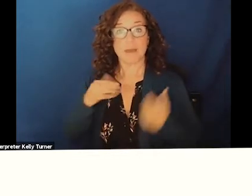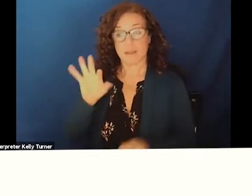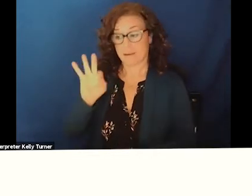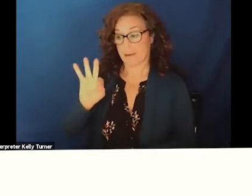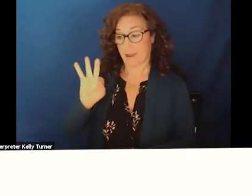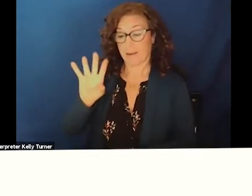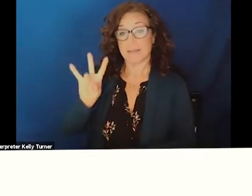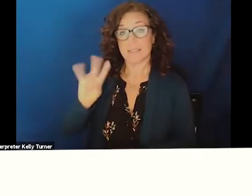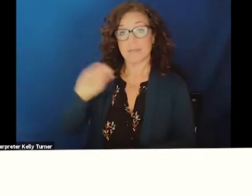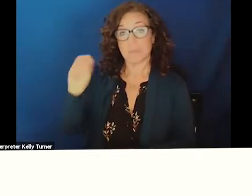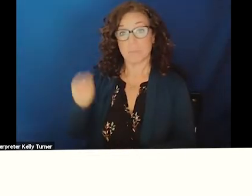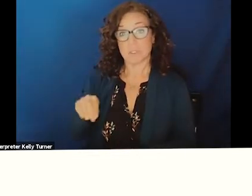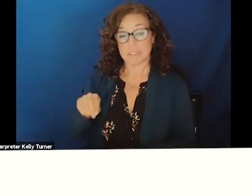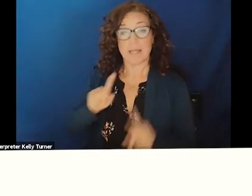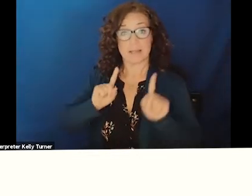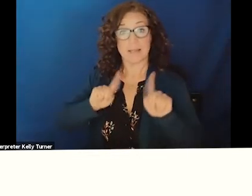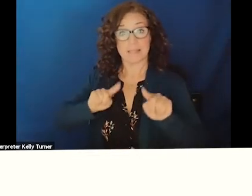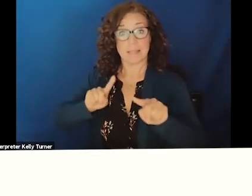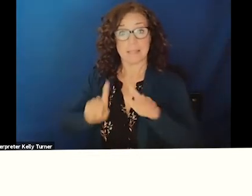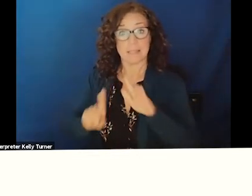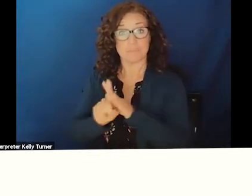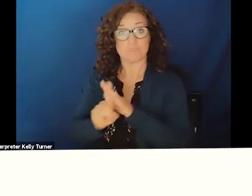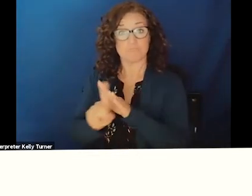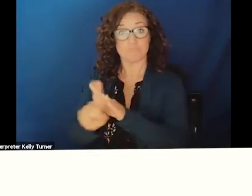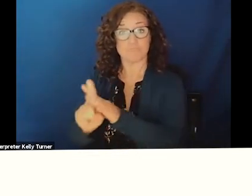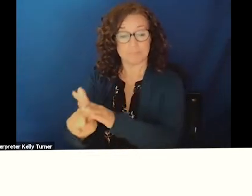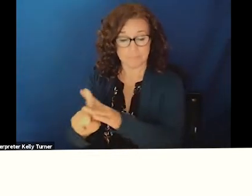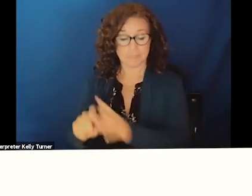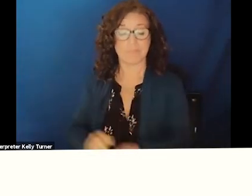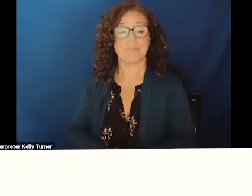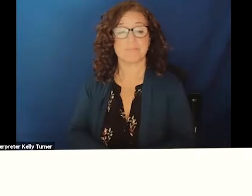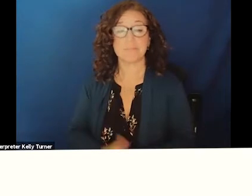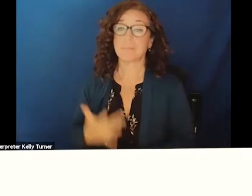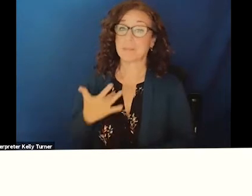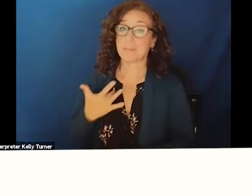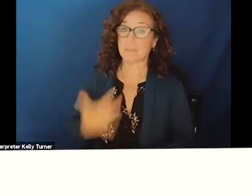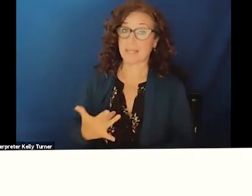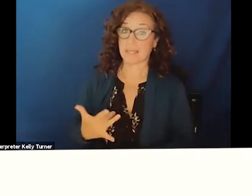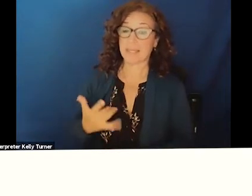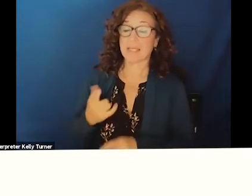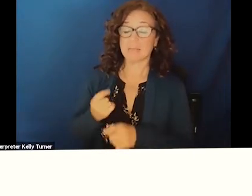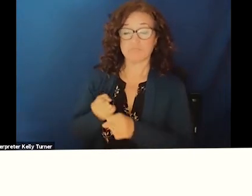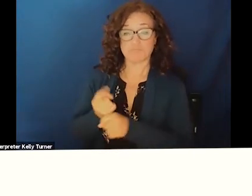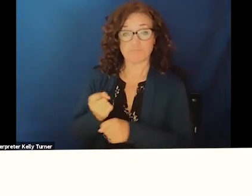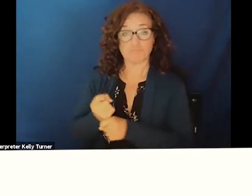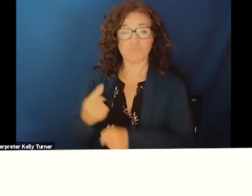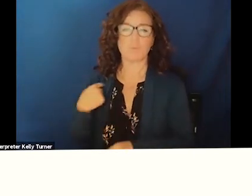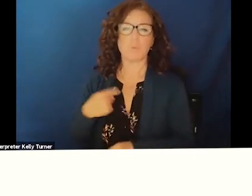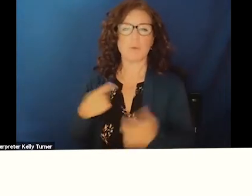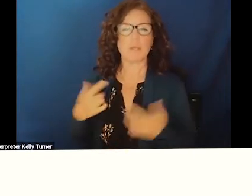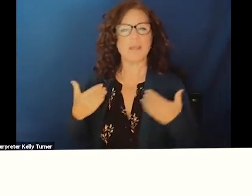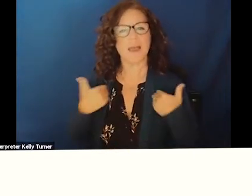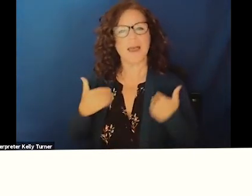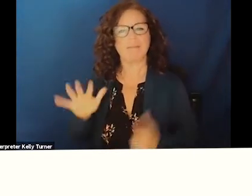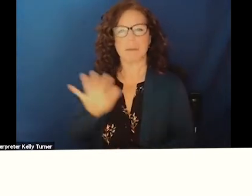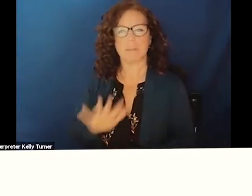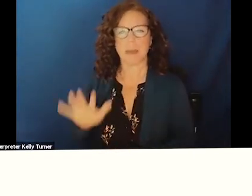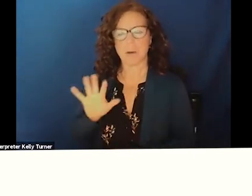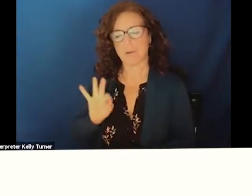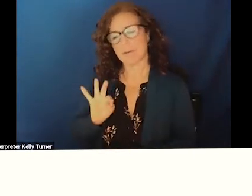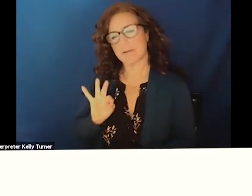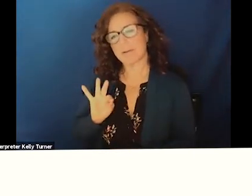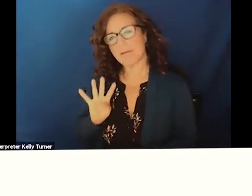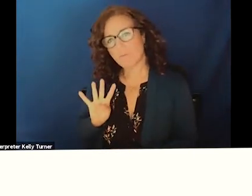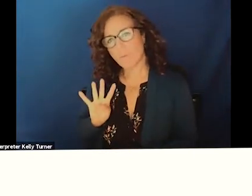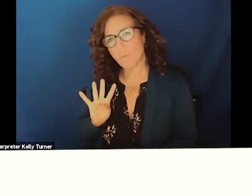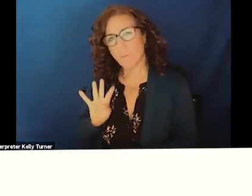rate. Our goal, we are usually, as a district, somewhere around 94 to